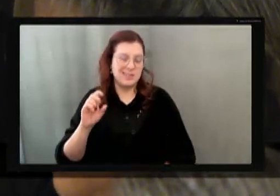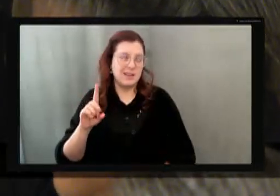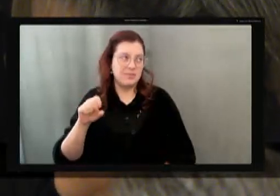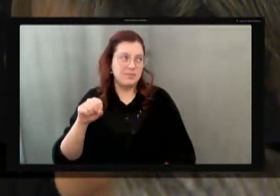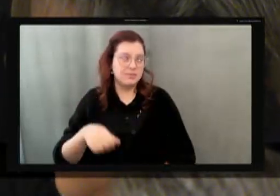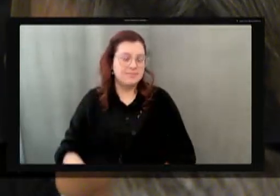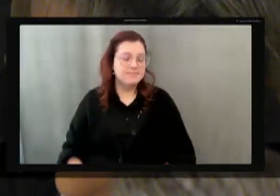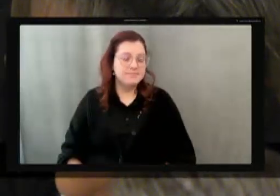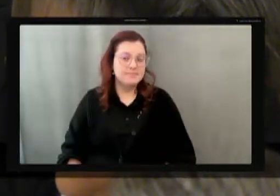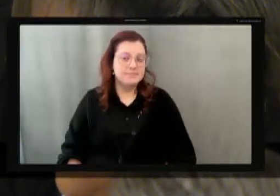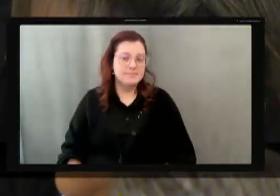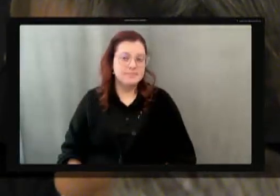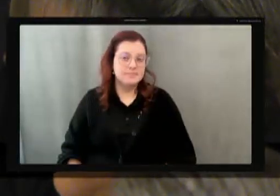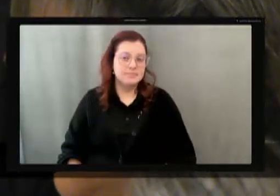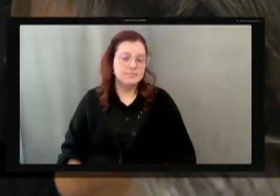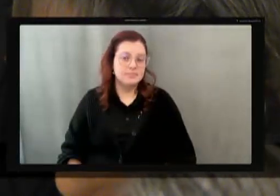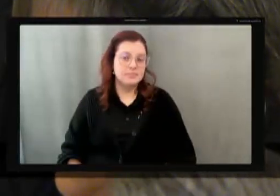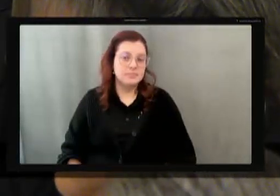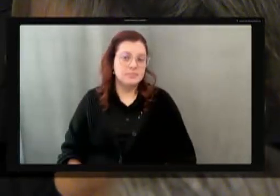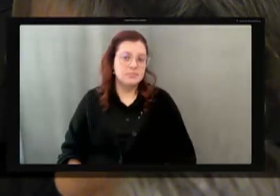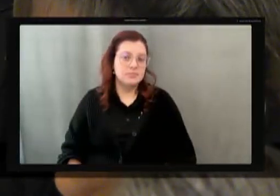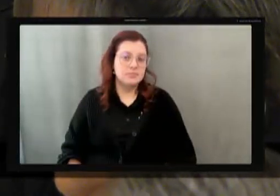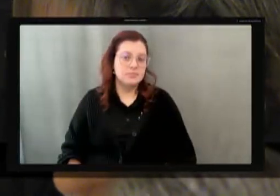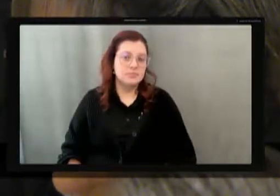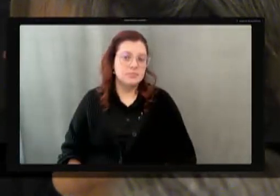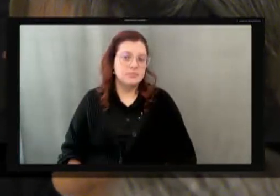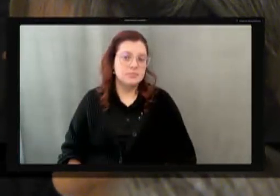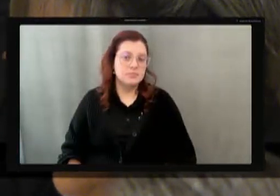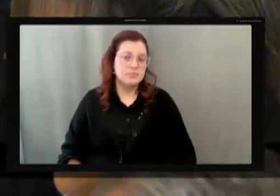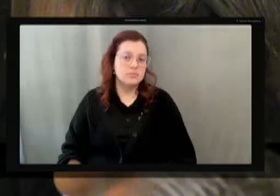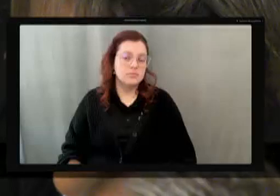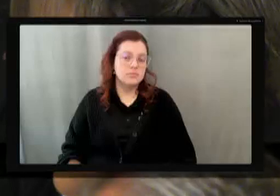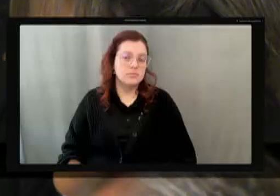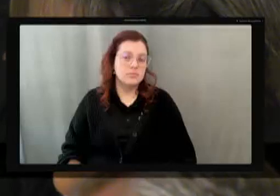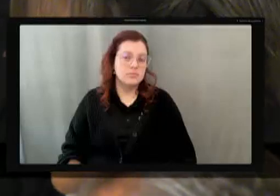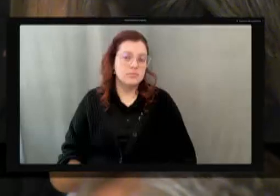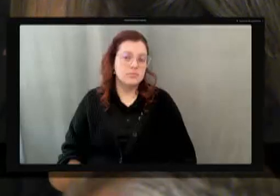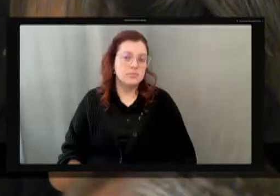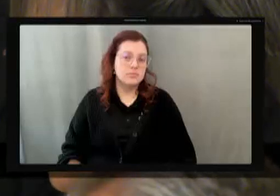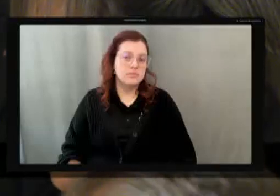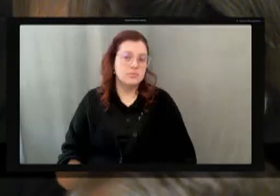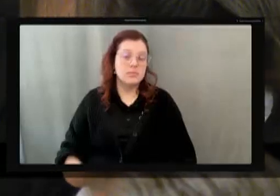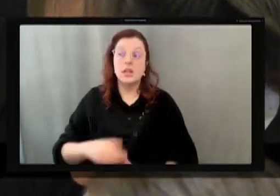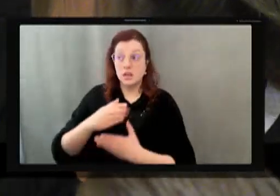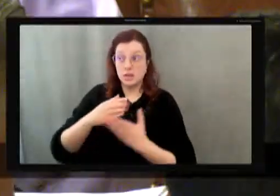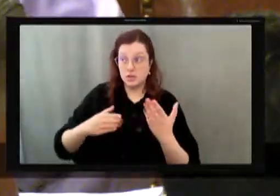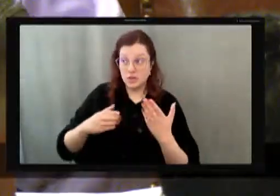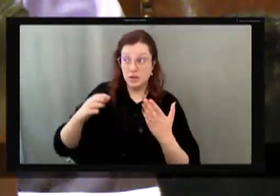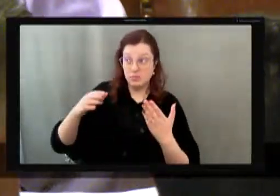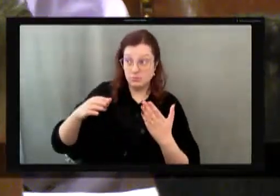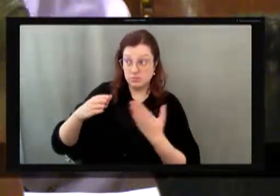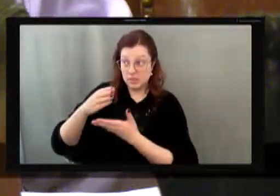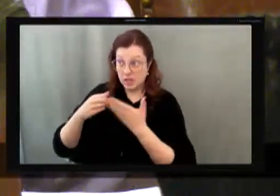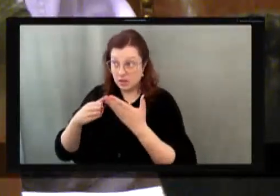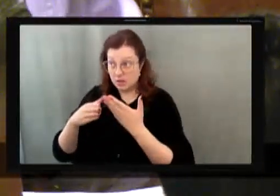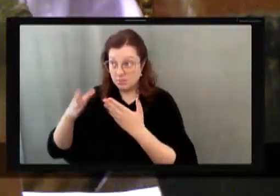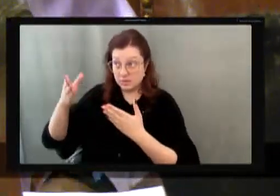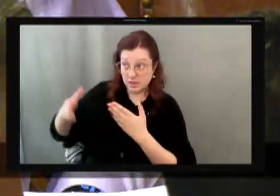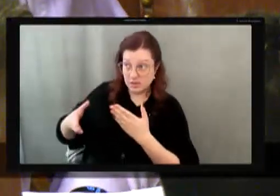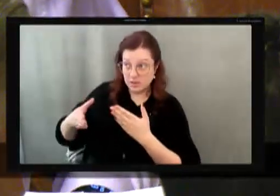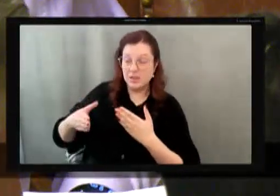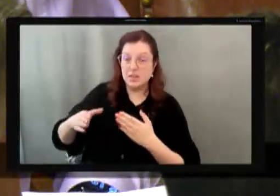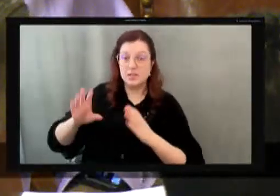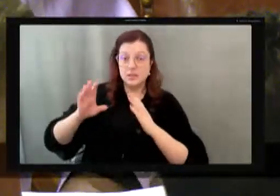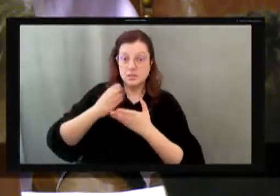So we have. Oh, you mean so this chunk of sales? Some are side yards, some are. Yeah, not. Some are auctions, and some are side yards.